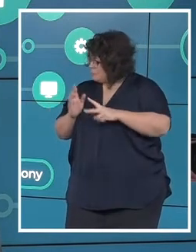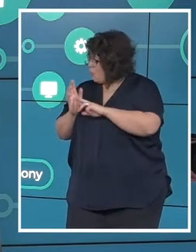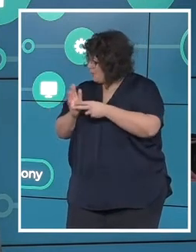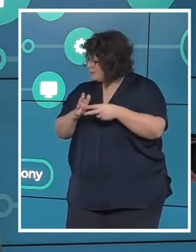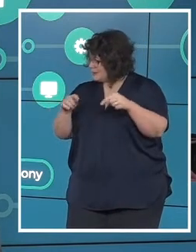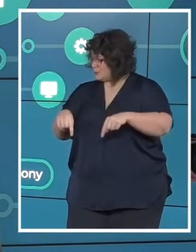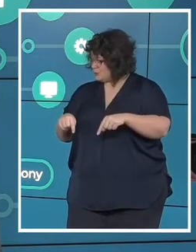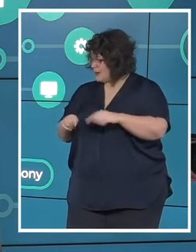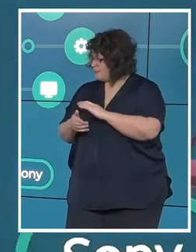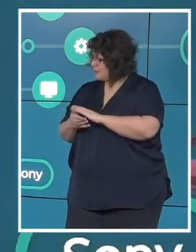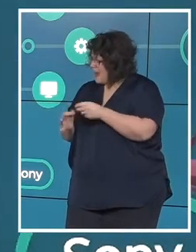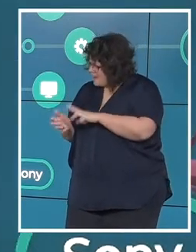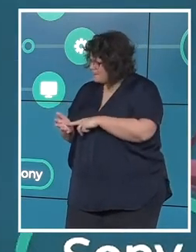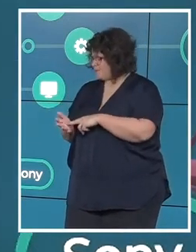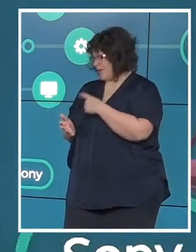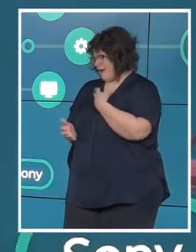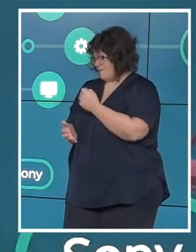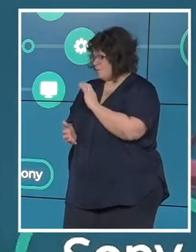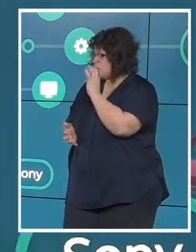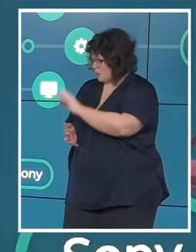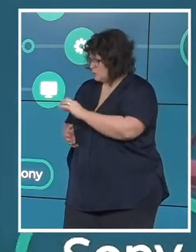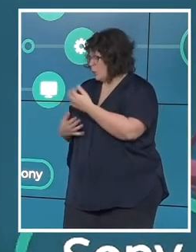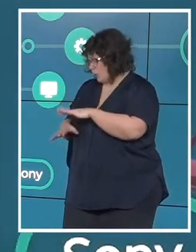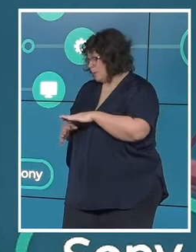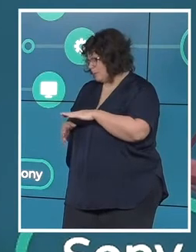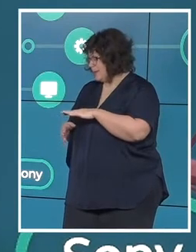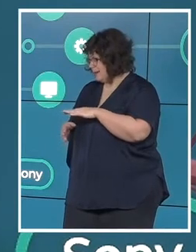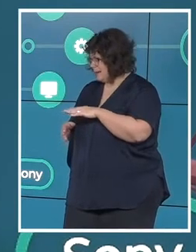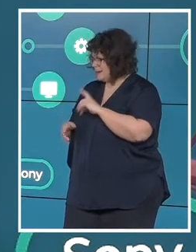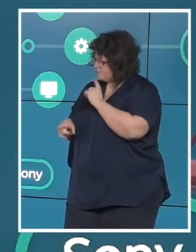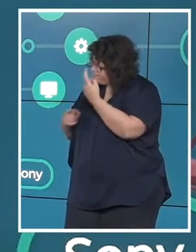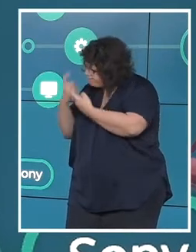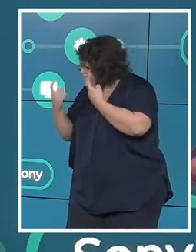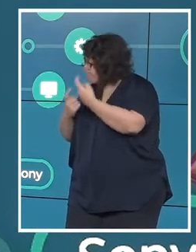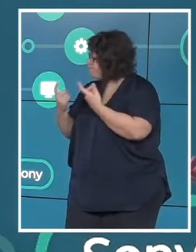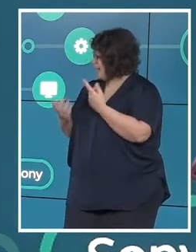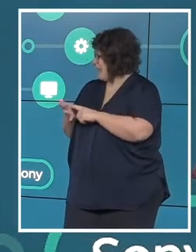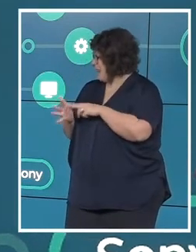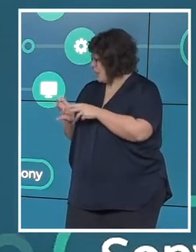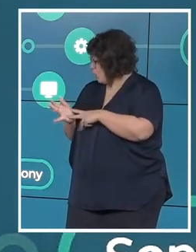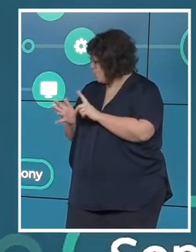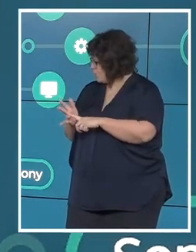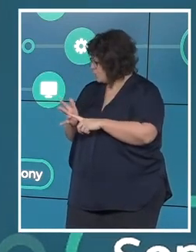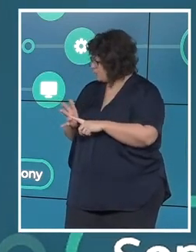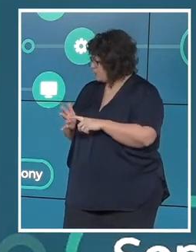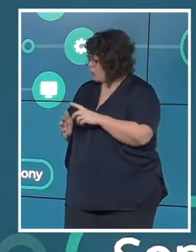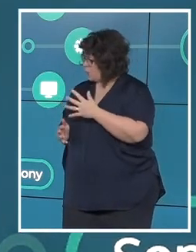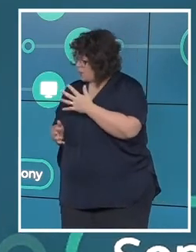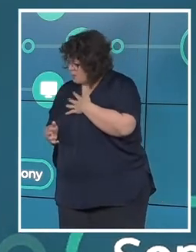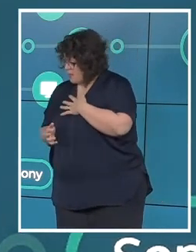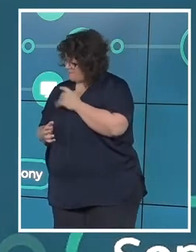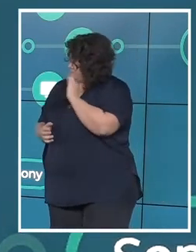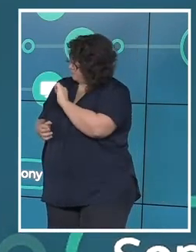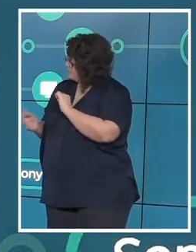spent some time in Lenovo thinking about it, but just for others, and I would love to get your point of view. Where do organizations need